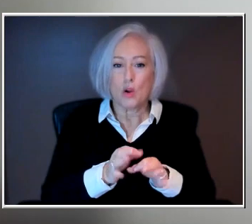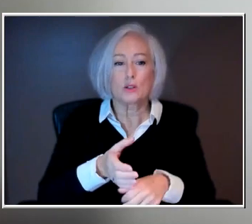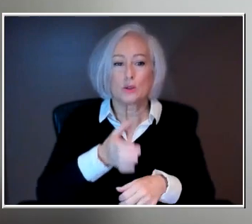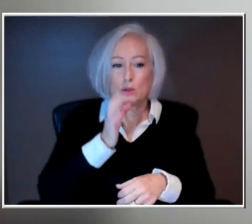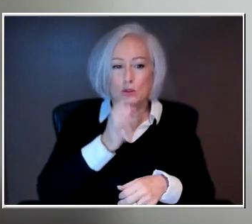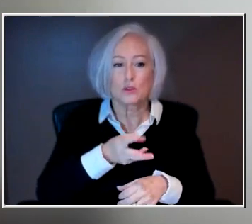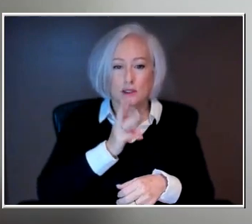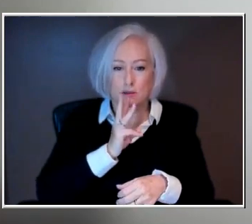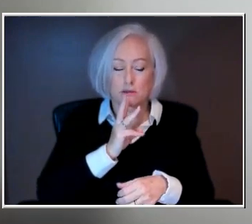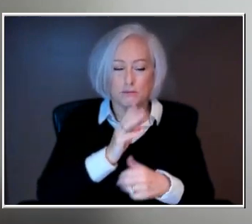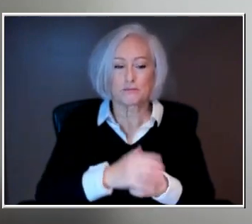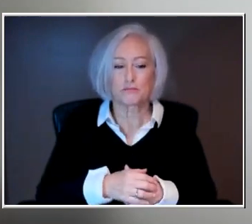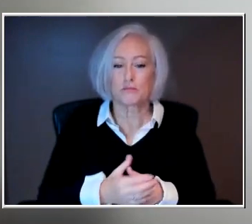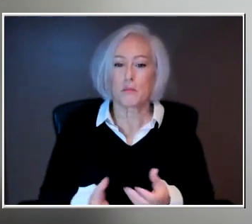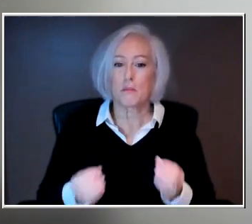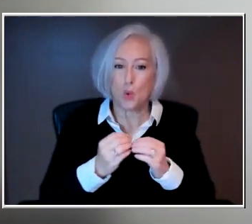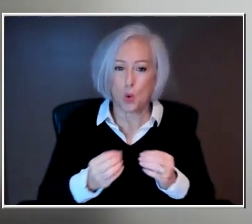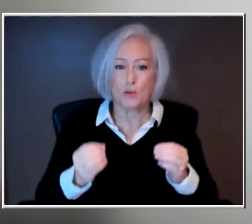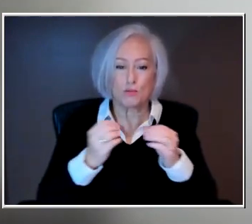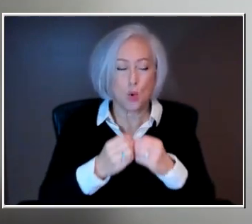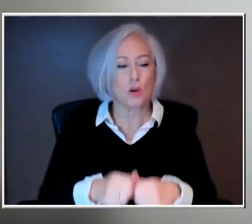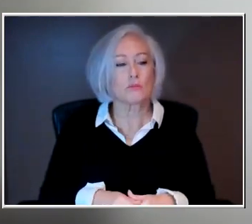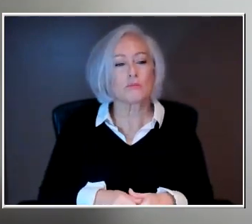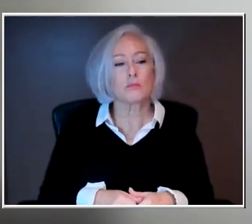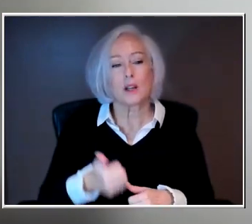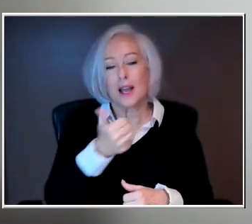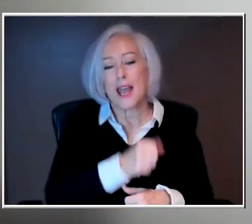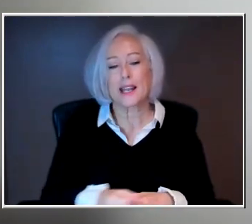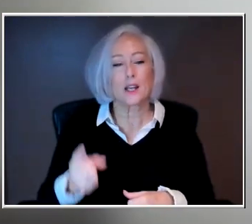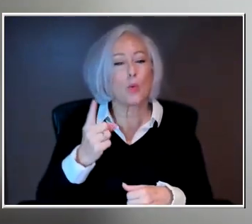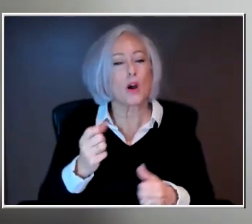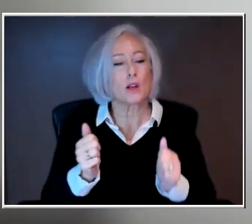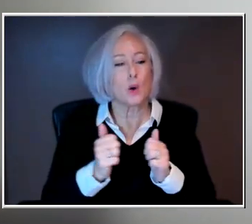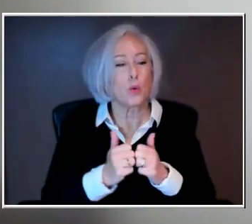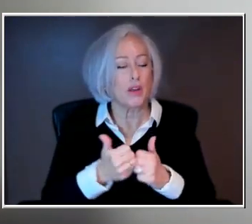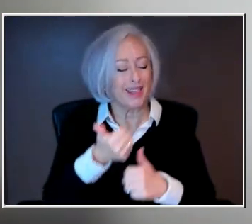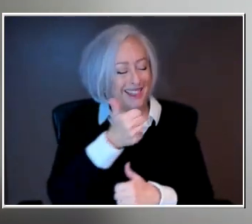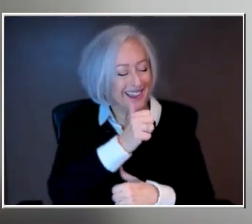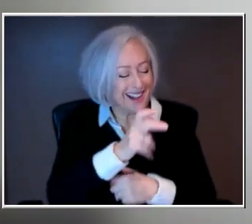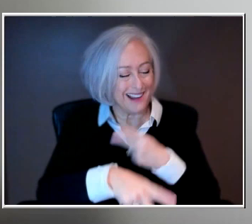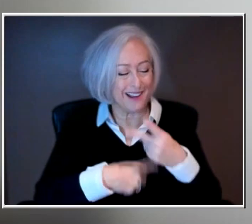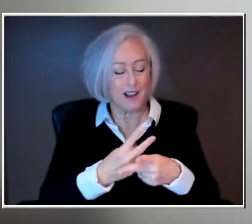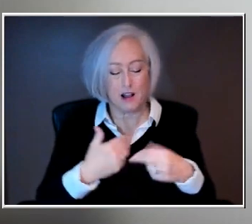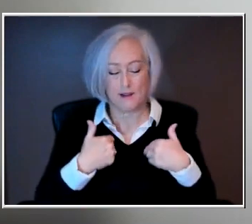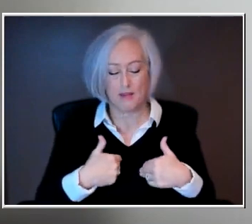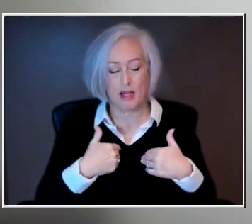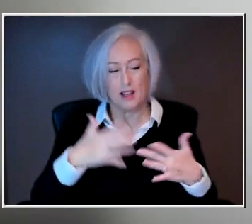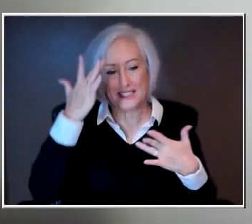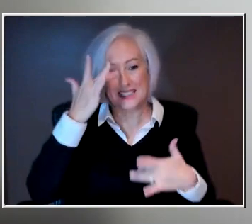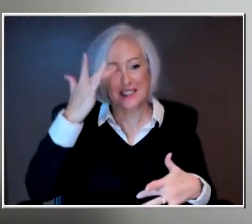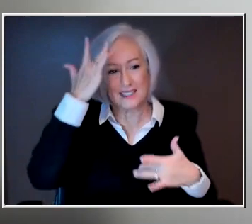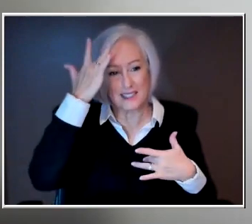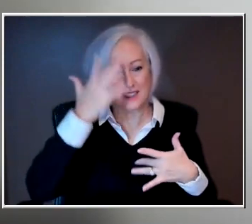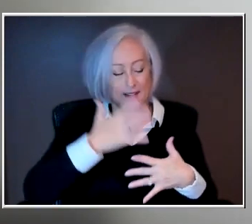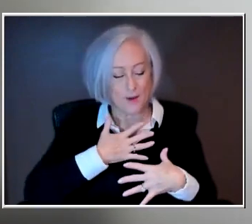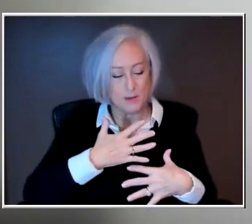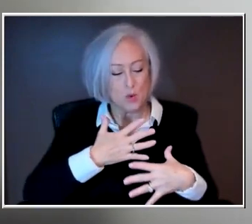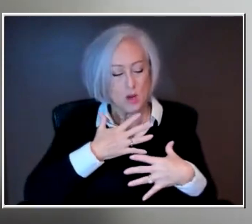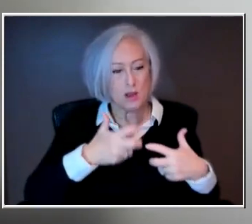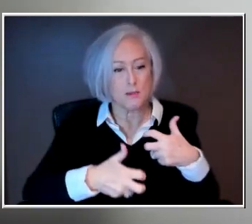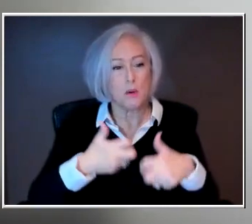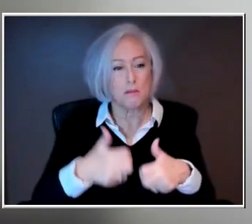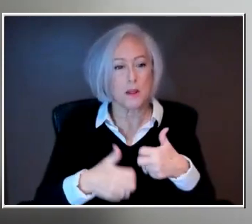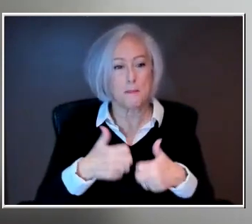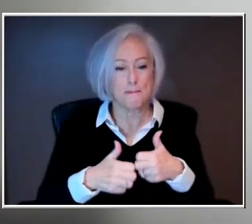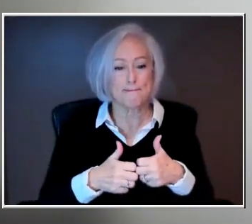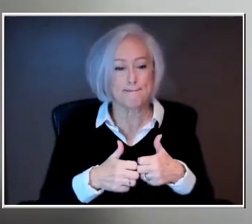with reactive airway disease, this'll, I mean, these are the kind of